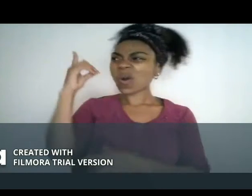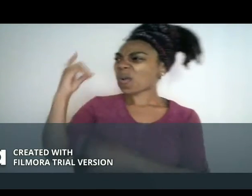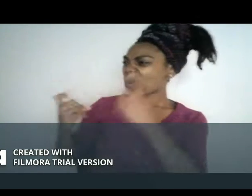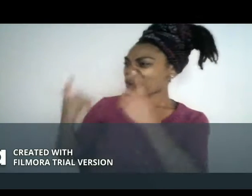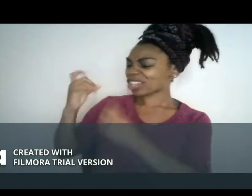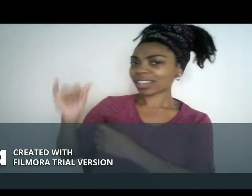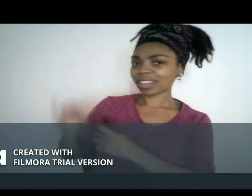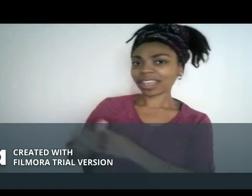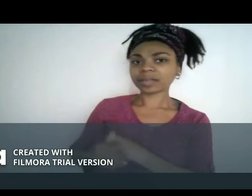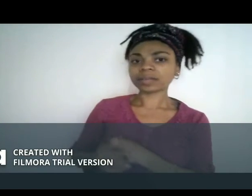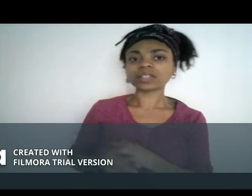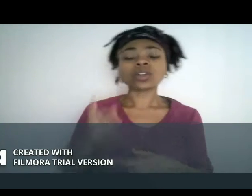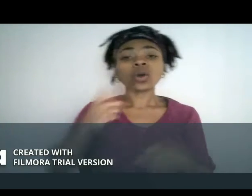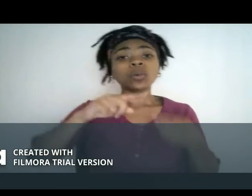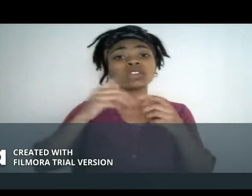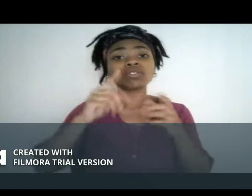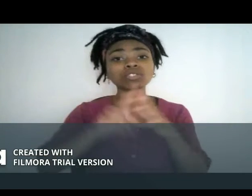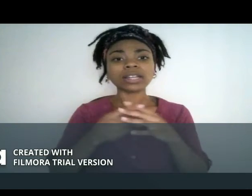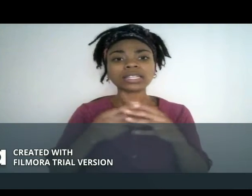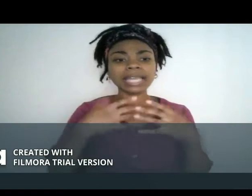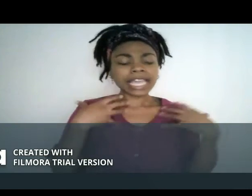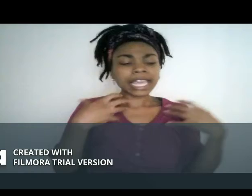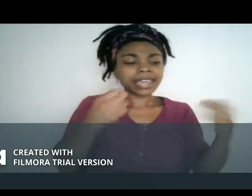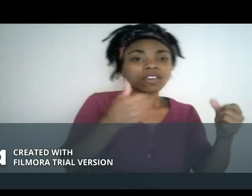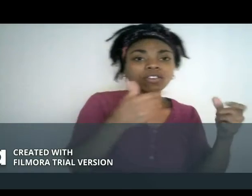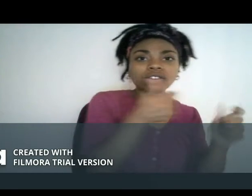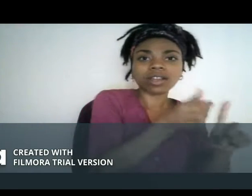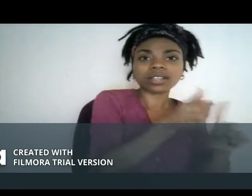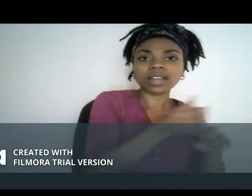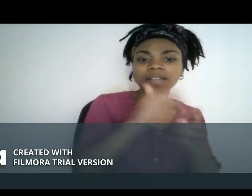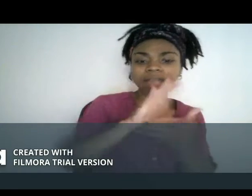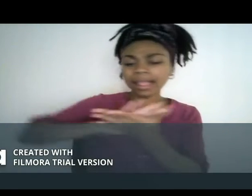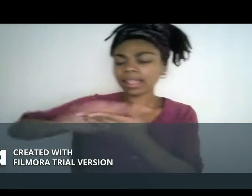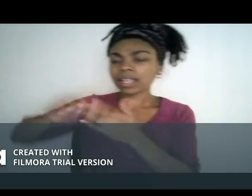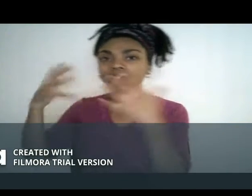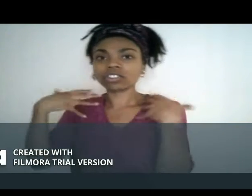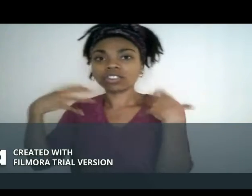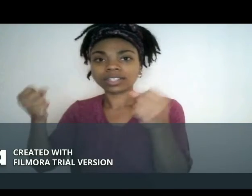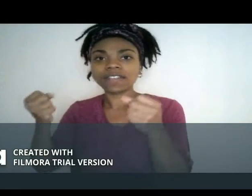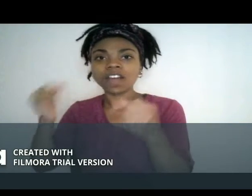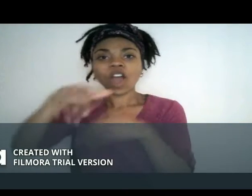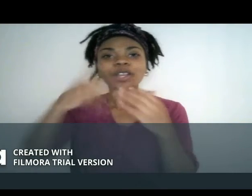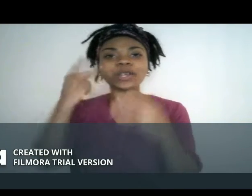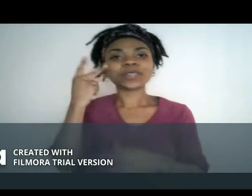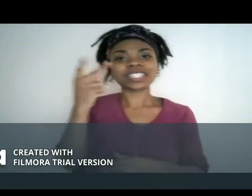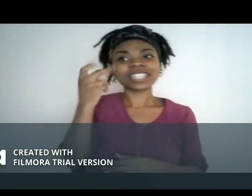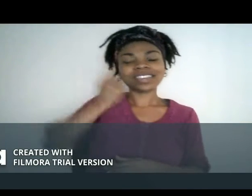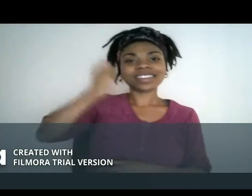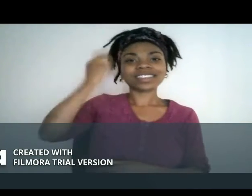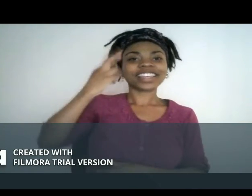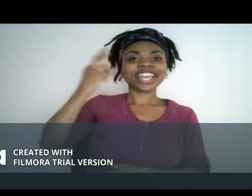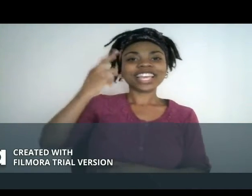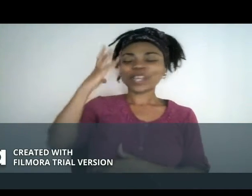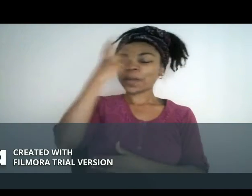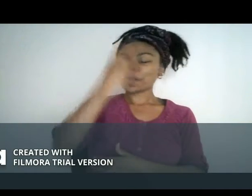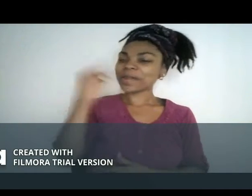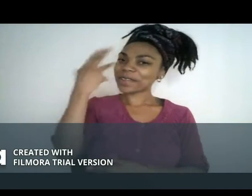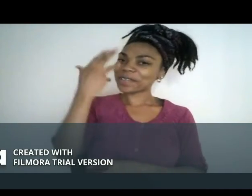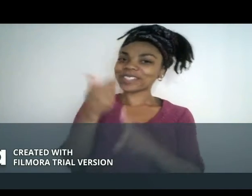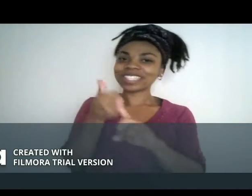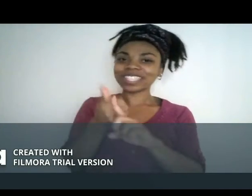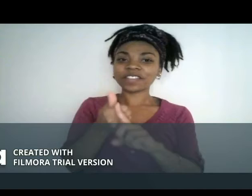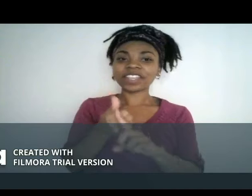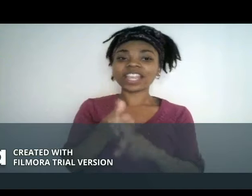to heal yourself and cleanse yourself, all you're going to see is a beautiful self. And that's what I'm teaching in my